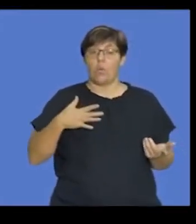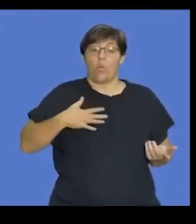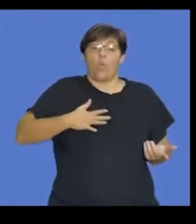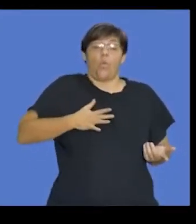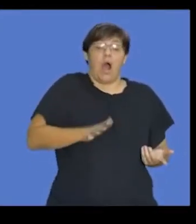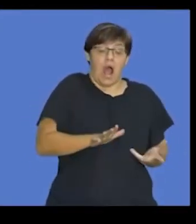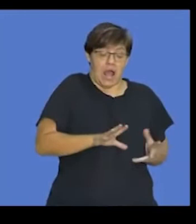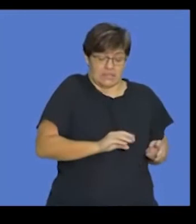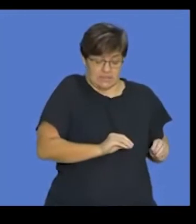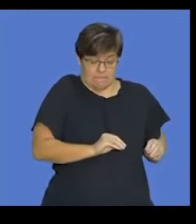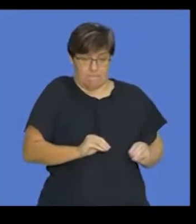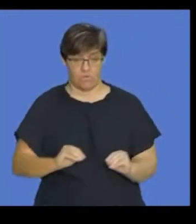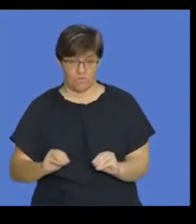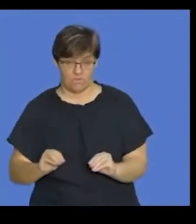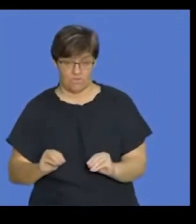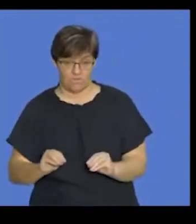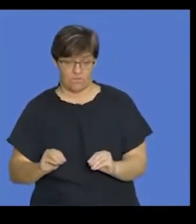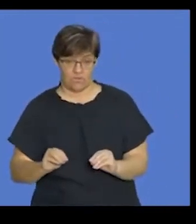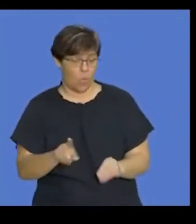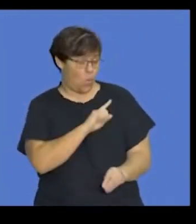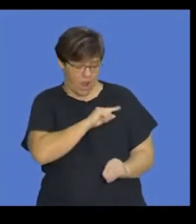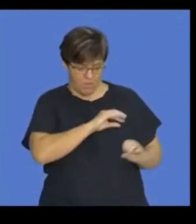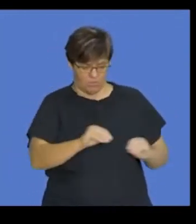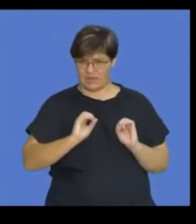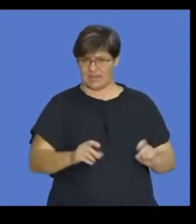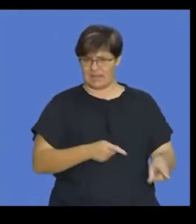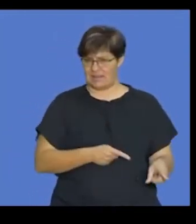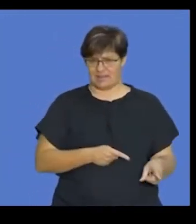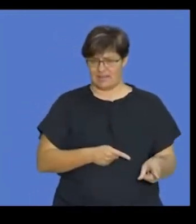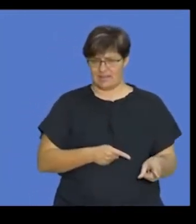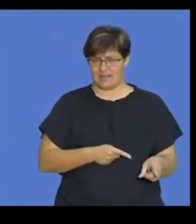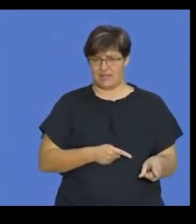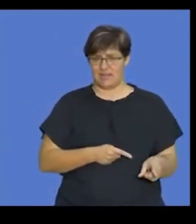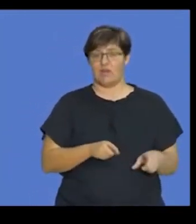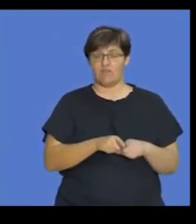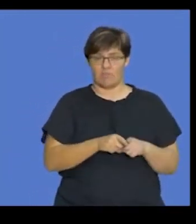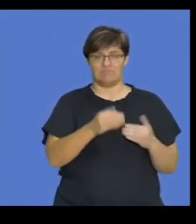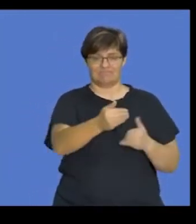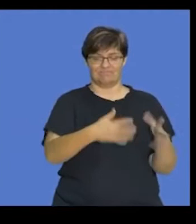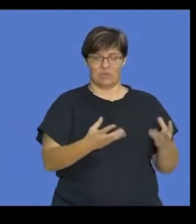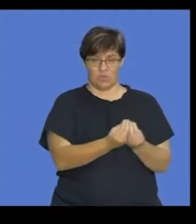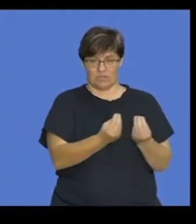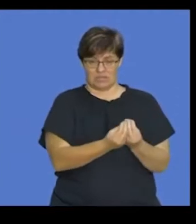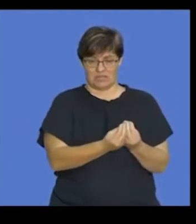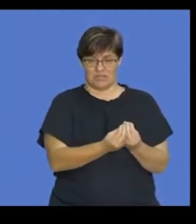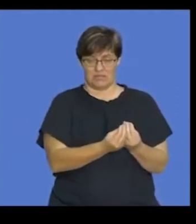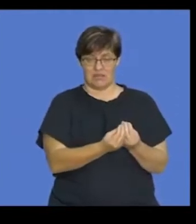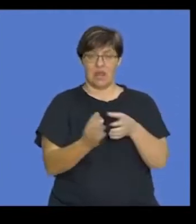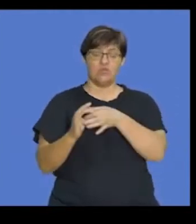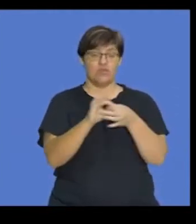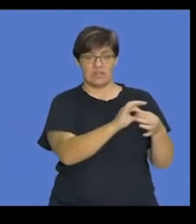motion, so it's the way we want it to move, because it's not moving, of a stationary